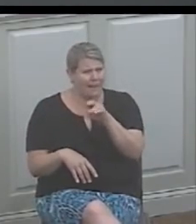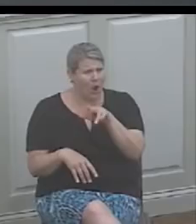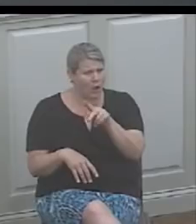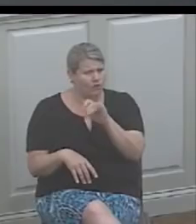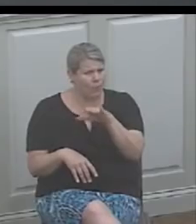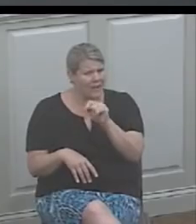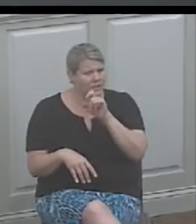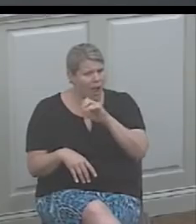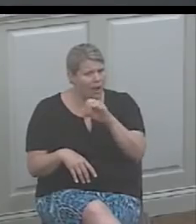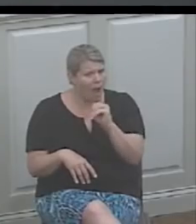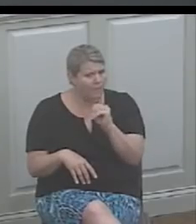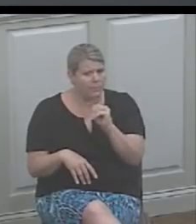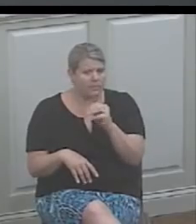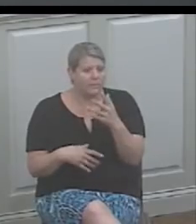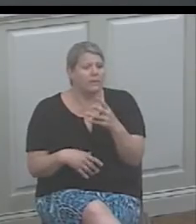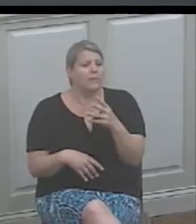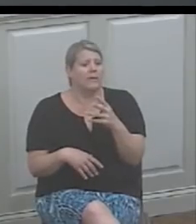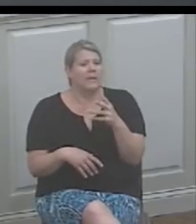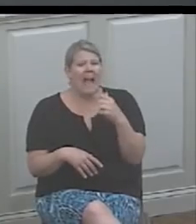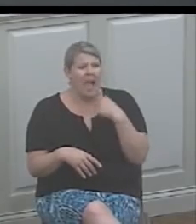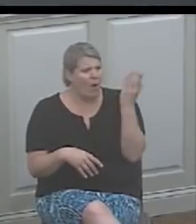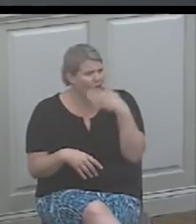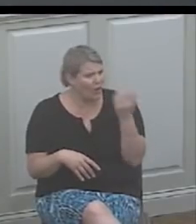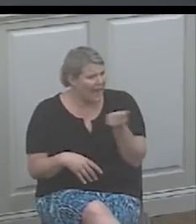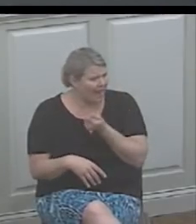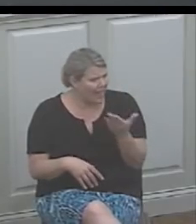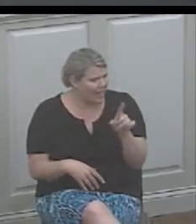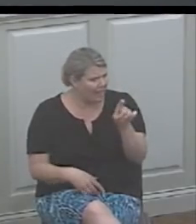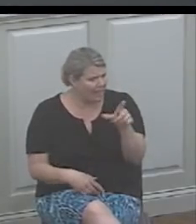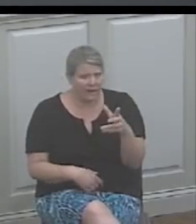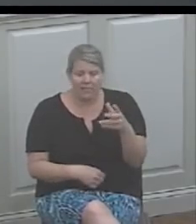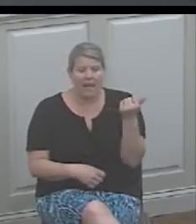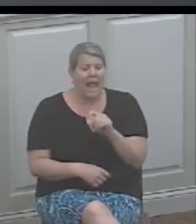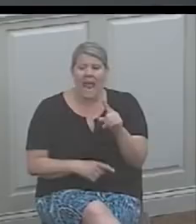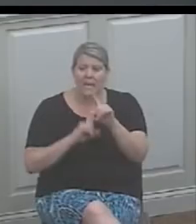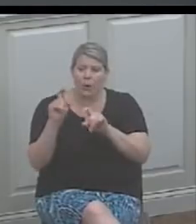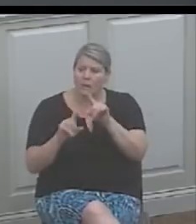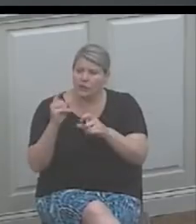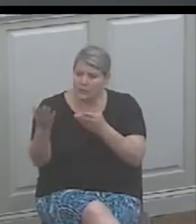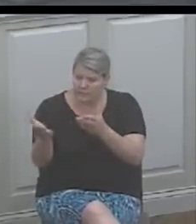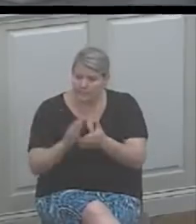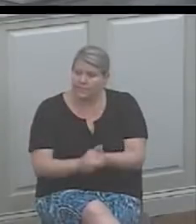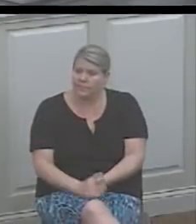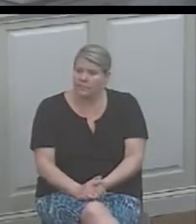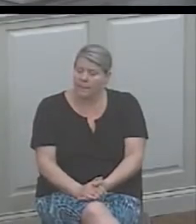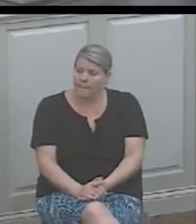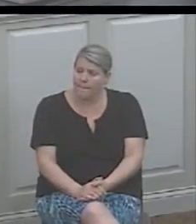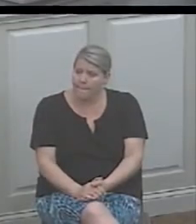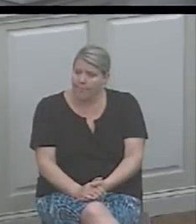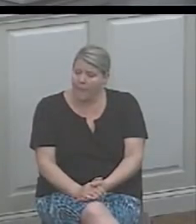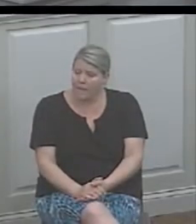Barbara, Pat, or any of the board. Of course, yes. Is there any questions of the City Commission of the Boyle Landmark